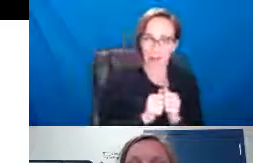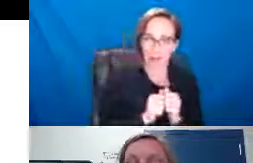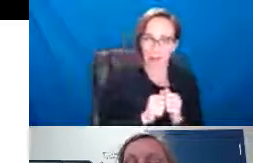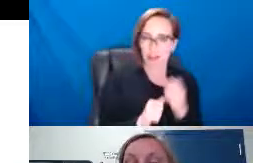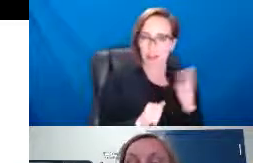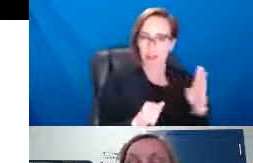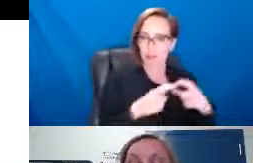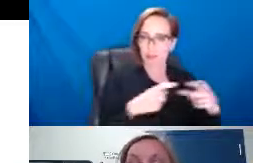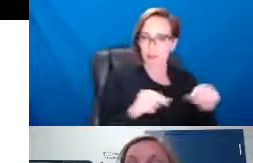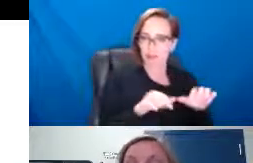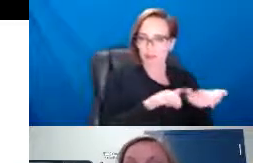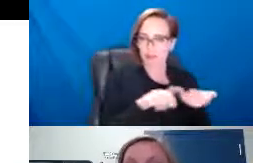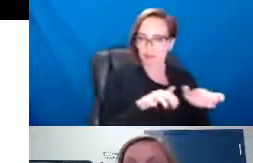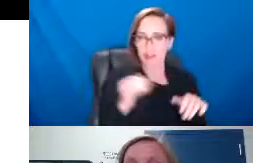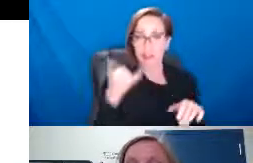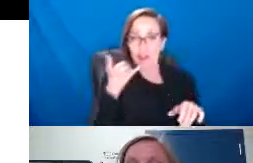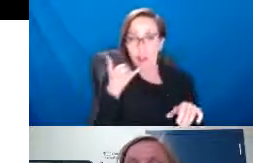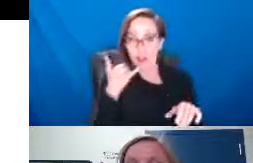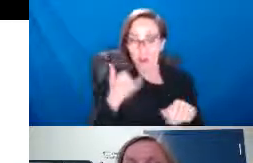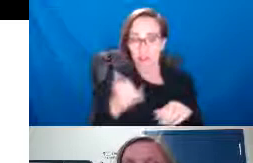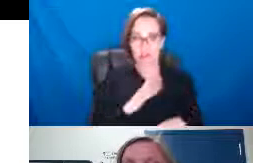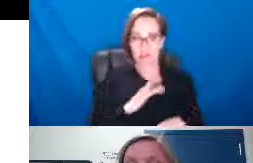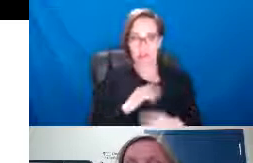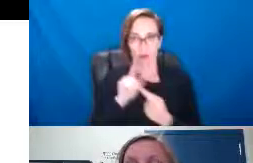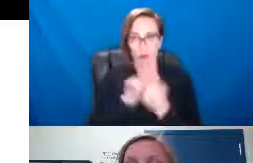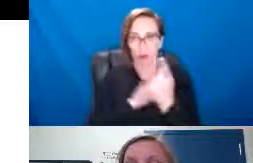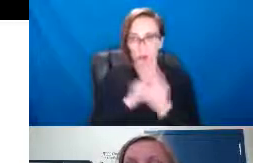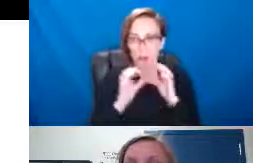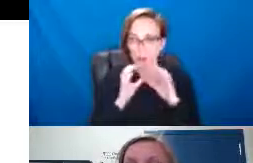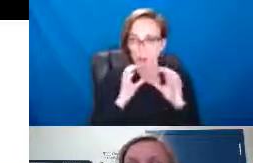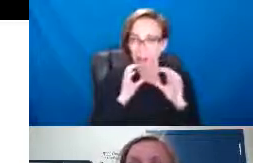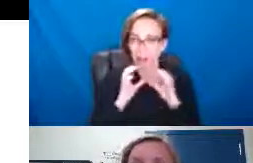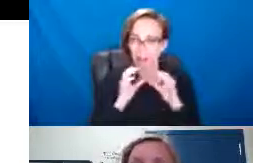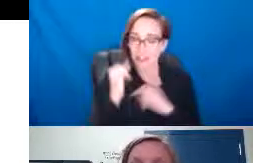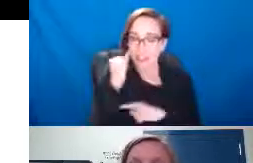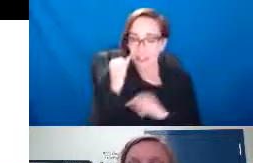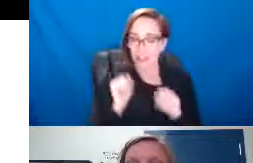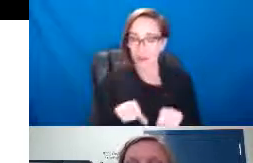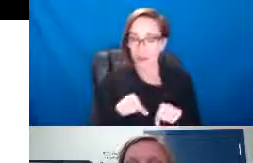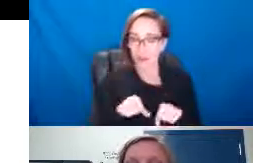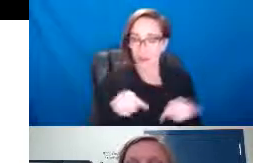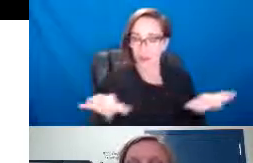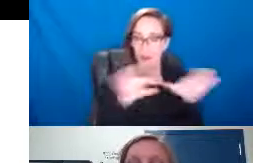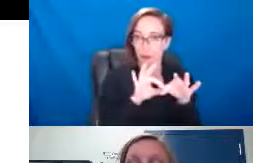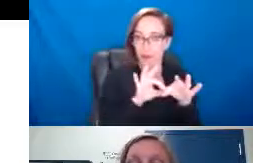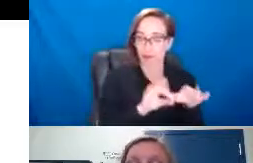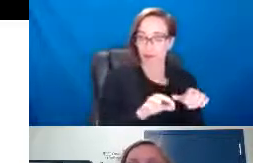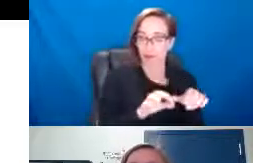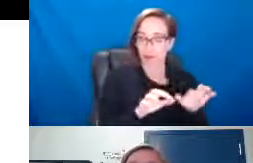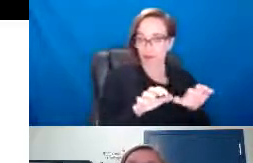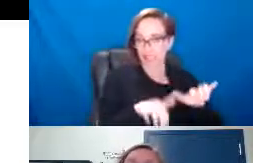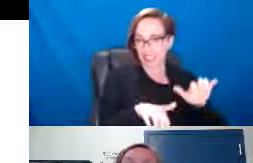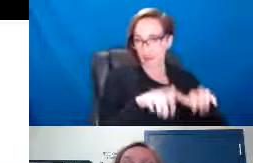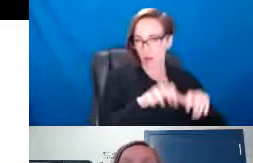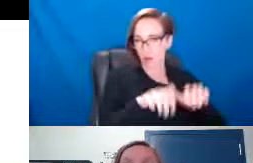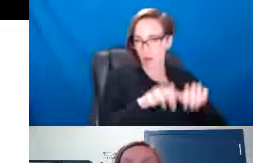is one-on-one communication, when you are able to connect a keyboard and use